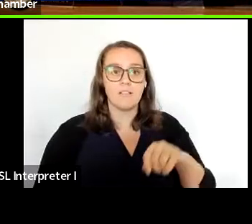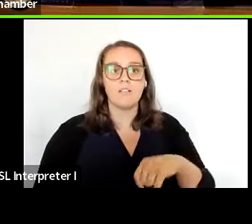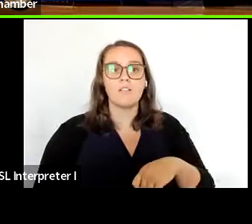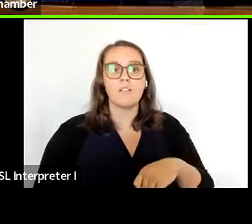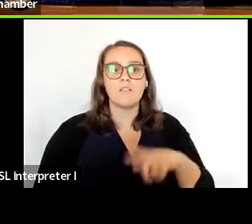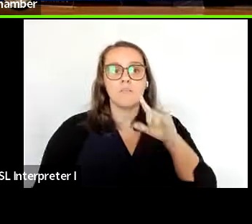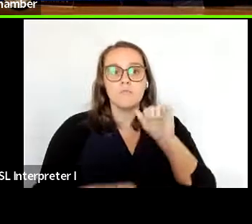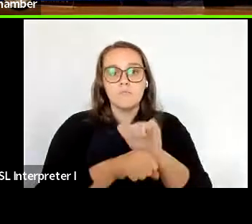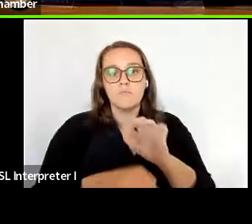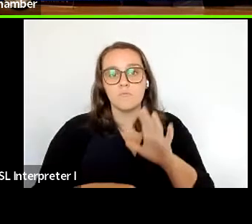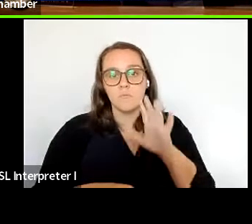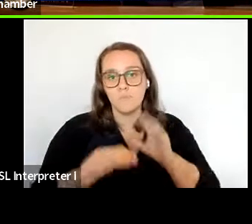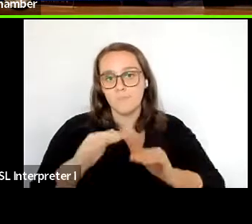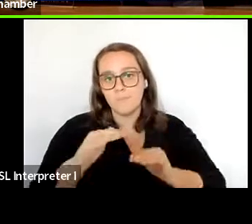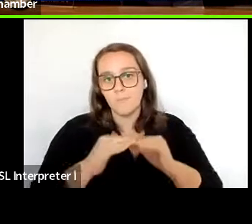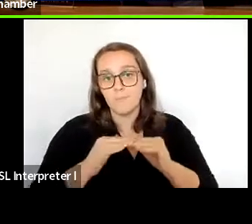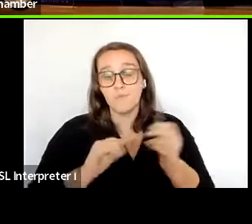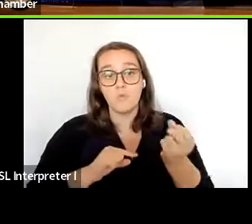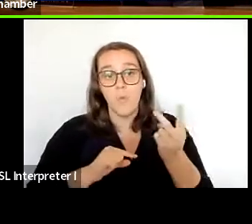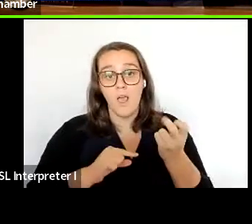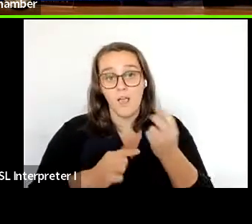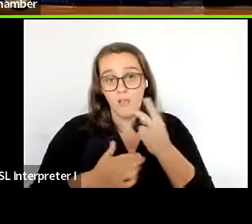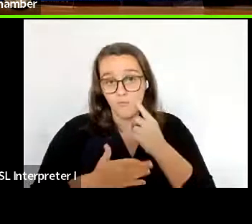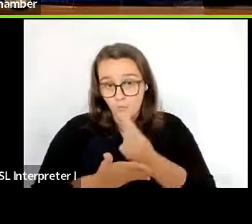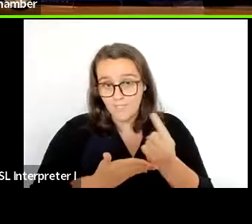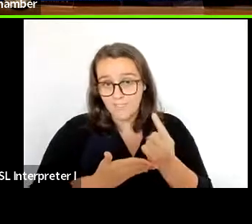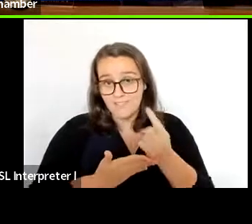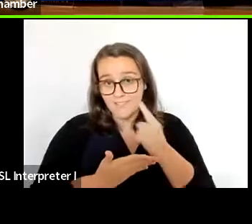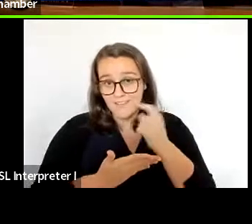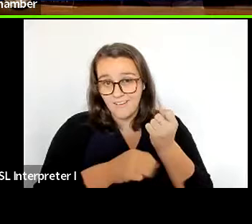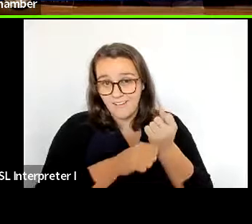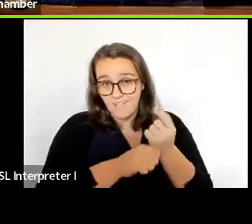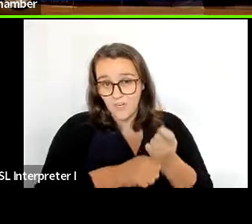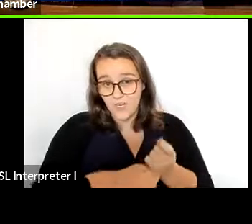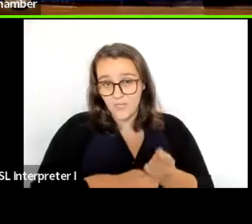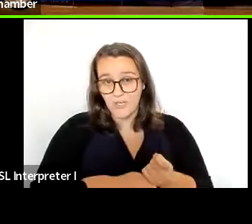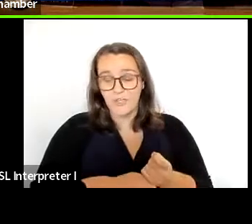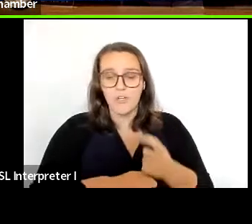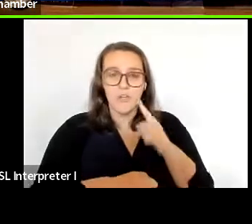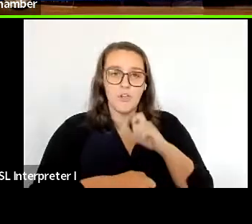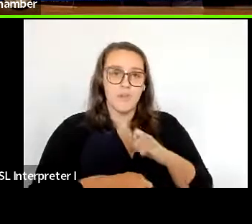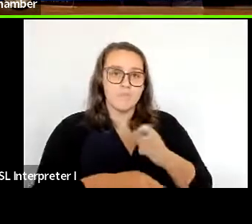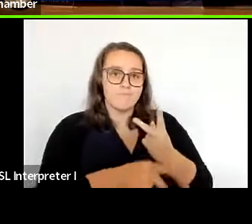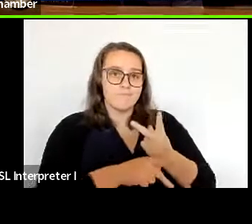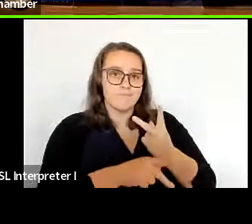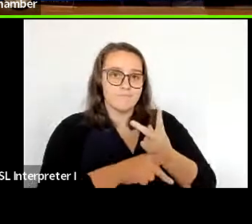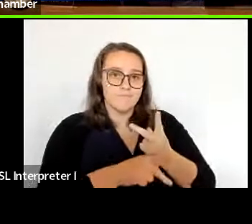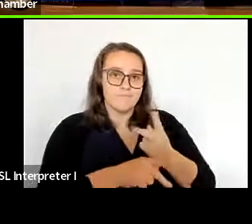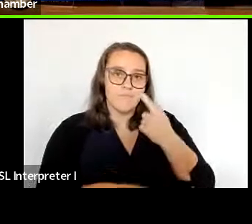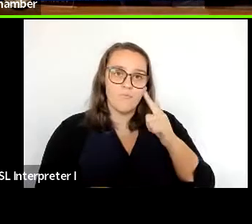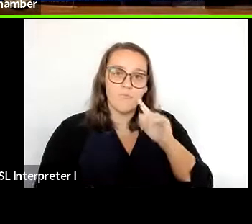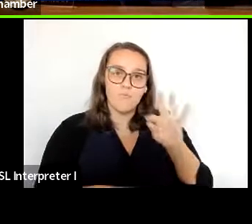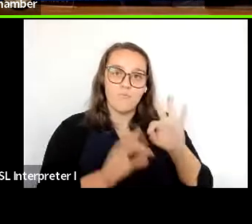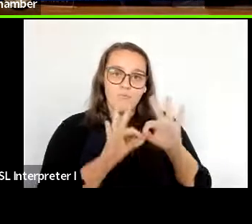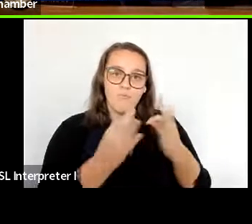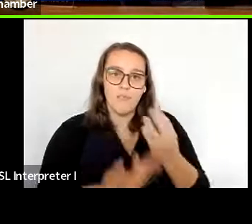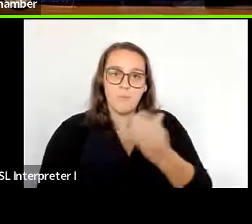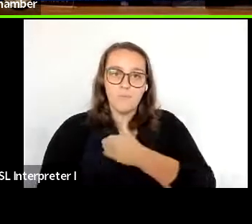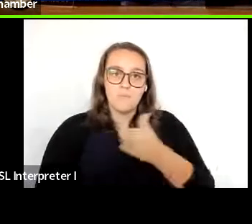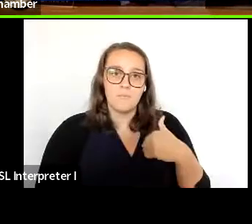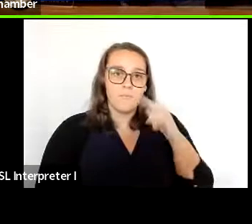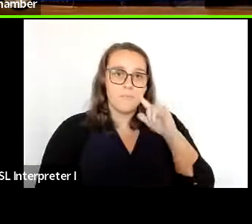able to take up to 12 weeks of leave per year to care for a seriously ill family member or welcome a new